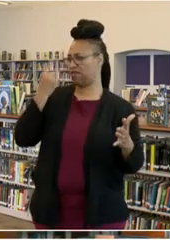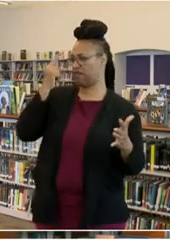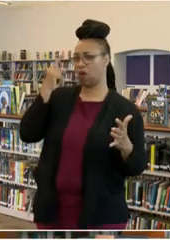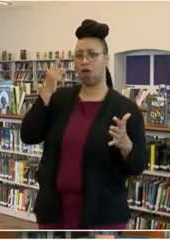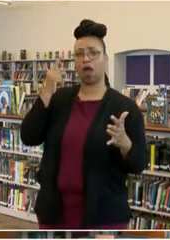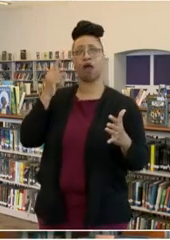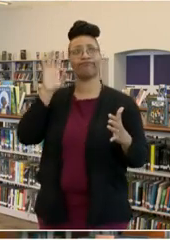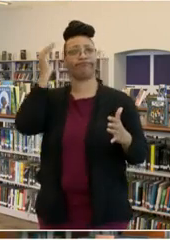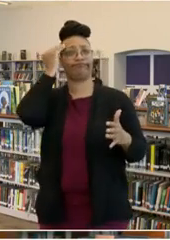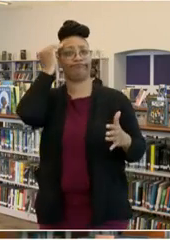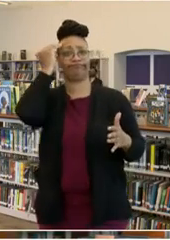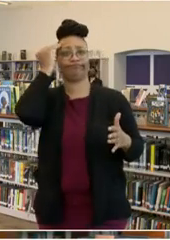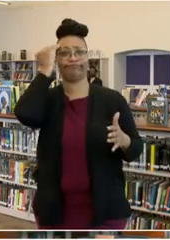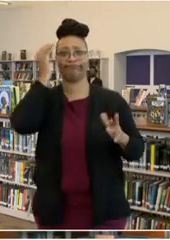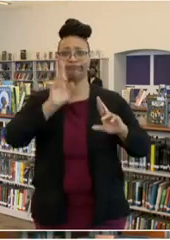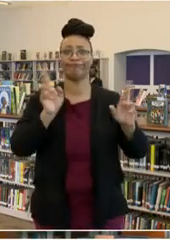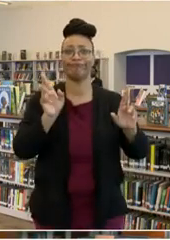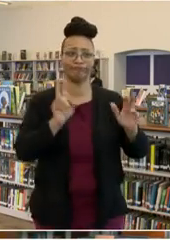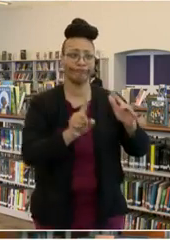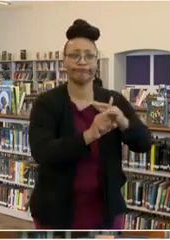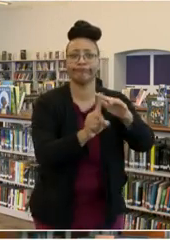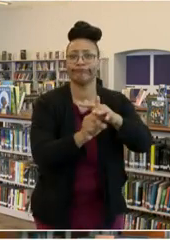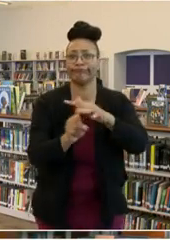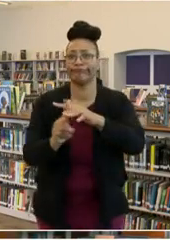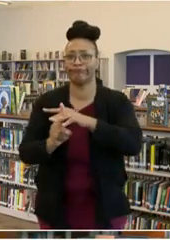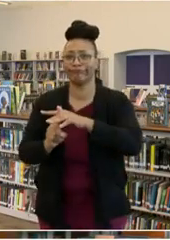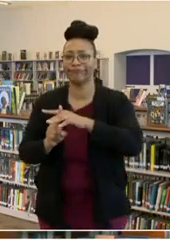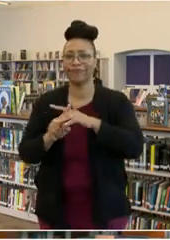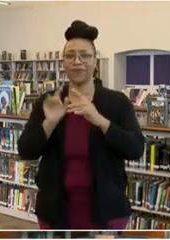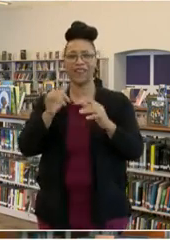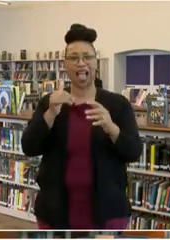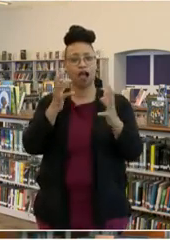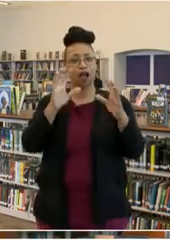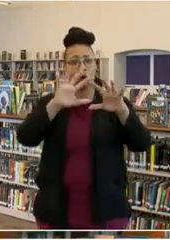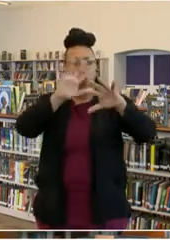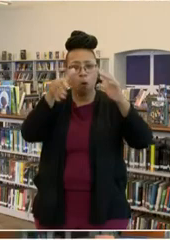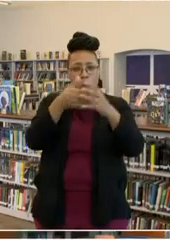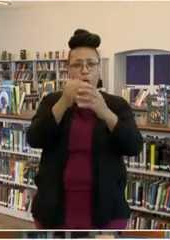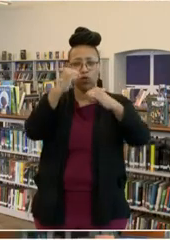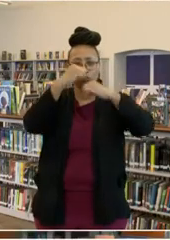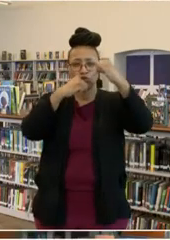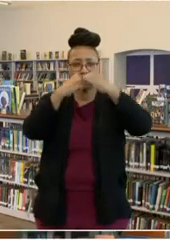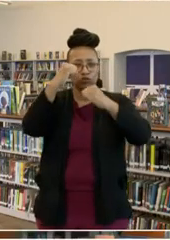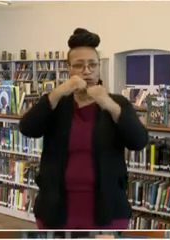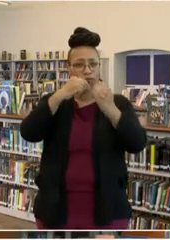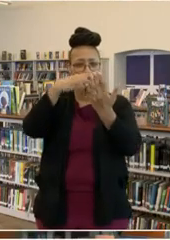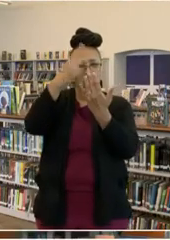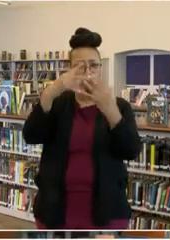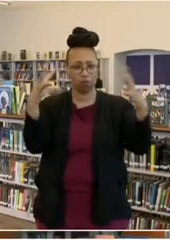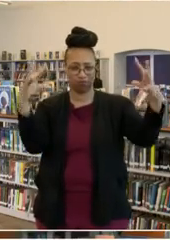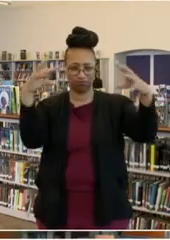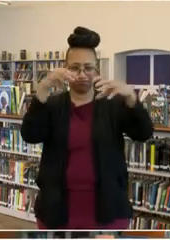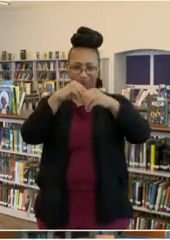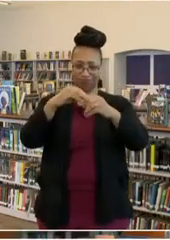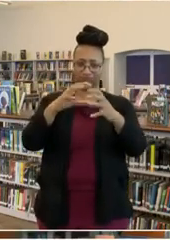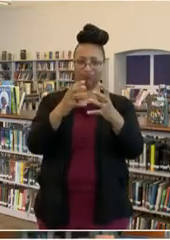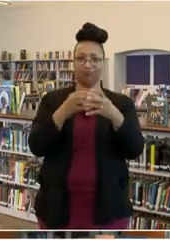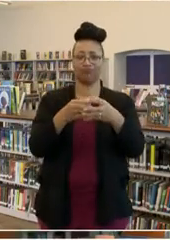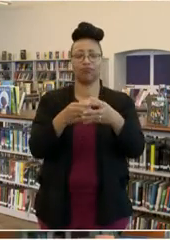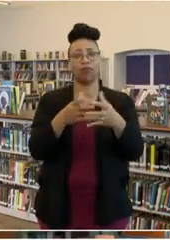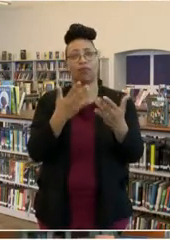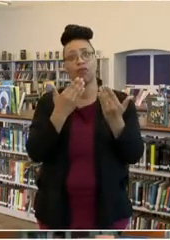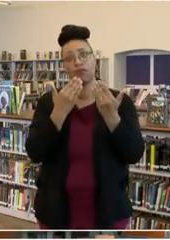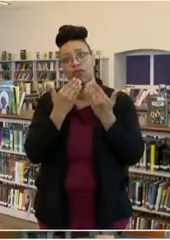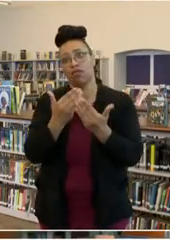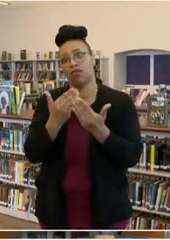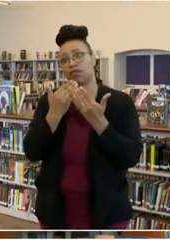Foundation, Horton's Kids, Lana Learn, Multicultural Career Intern Program, Saga Education, The House, and Tutor Partners. Some